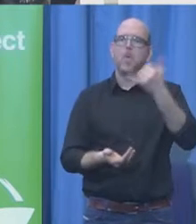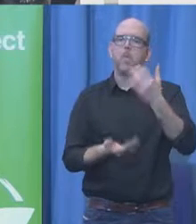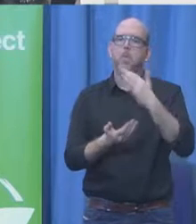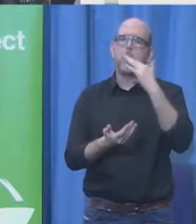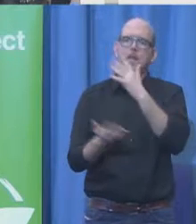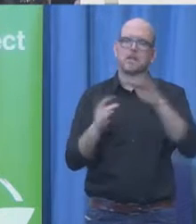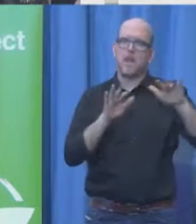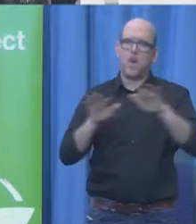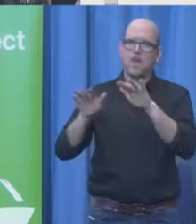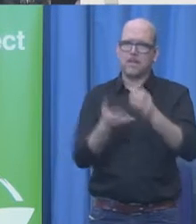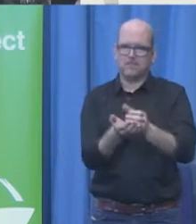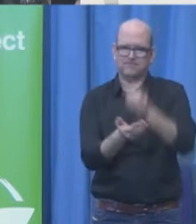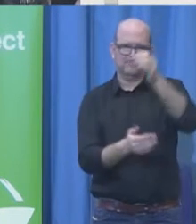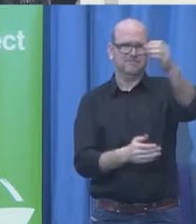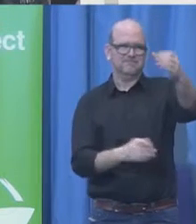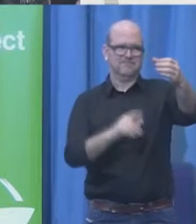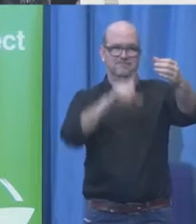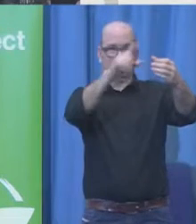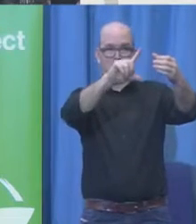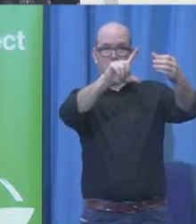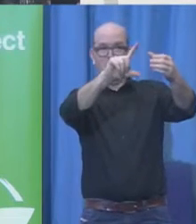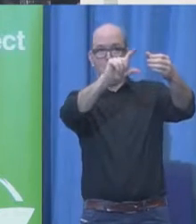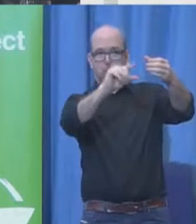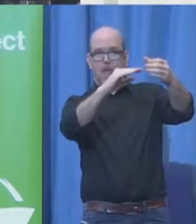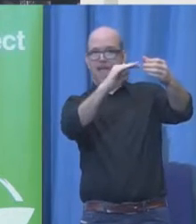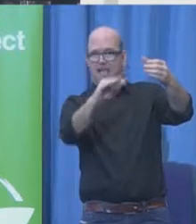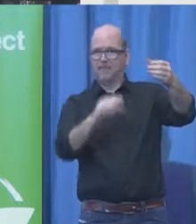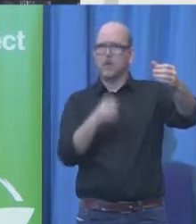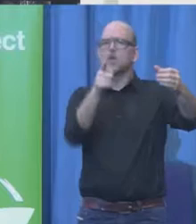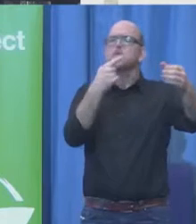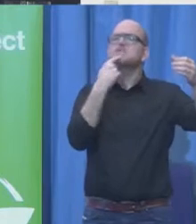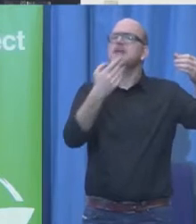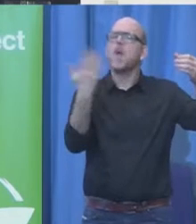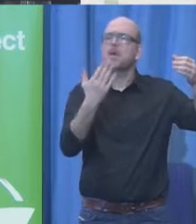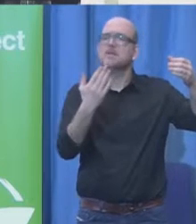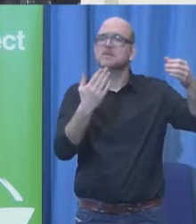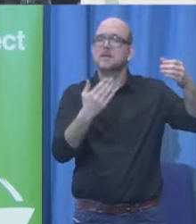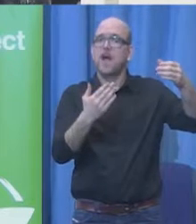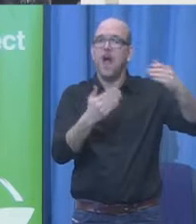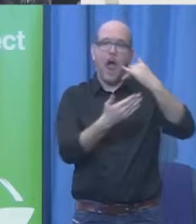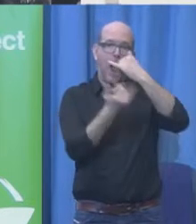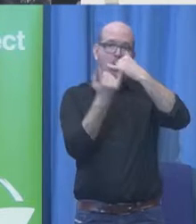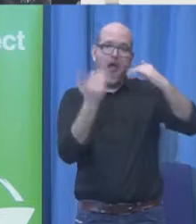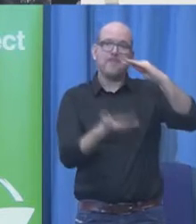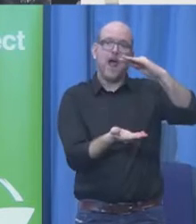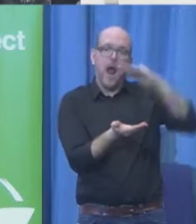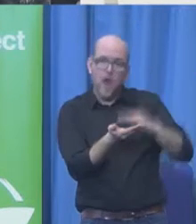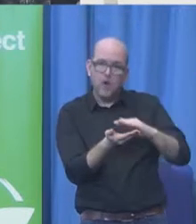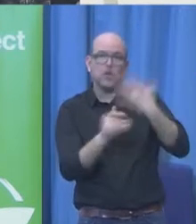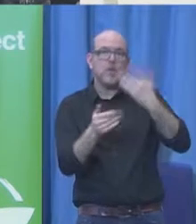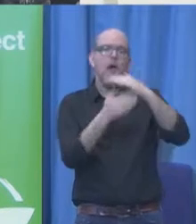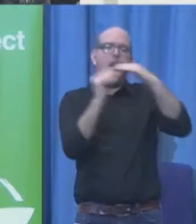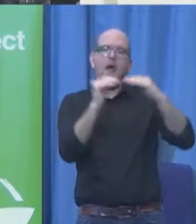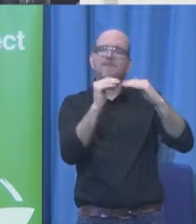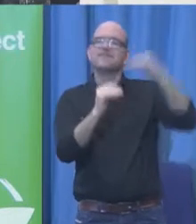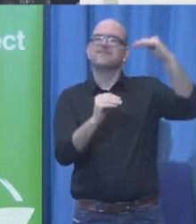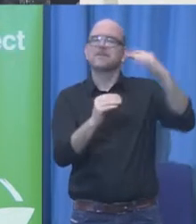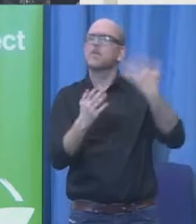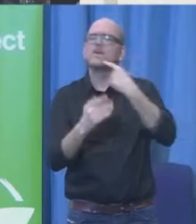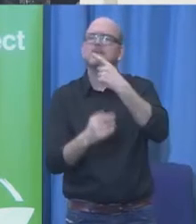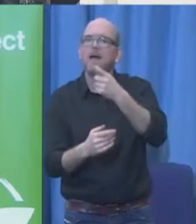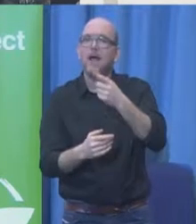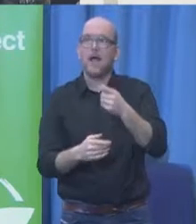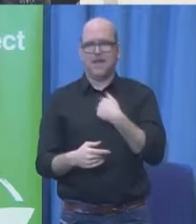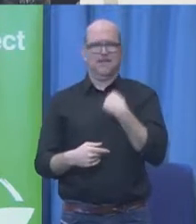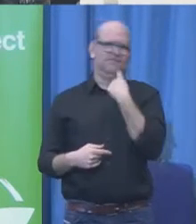and difficulties and disadvantages that are obvious and apparent. So I think with a positive attitude, it's certainly